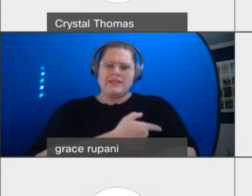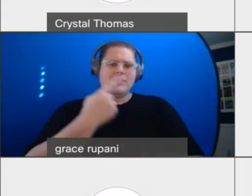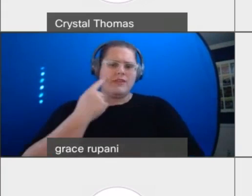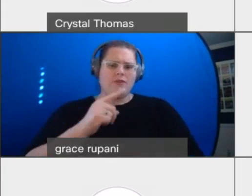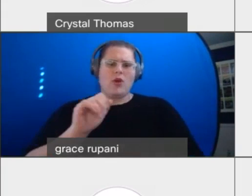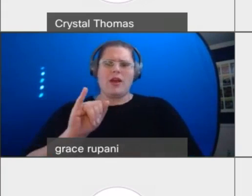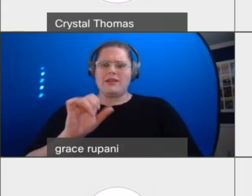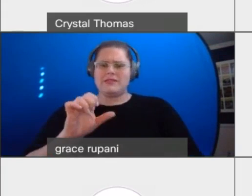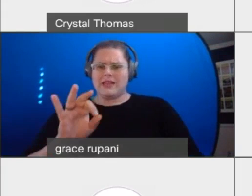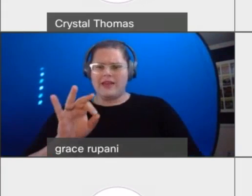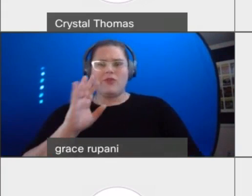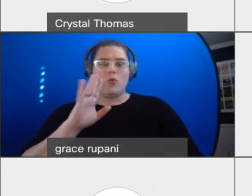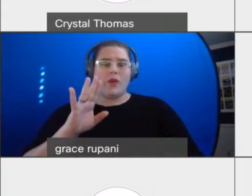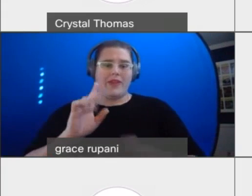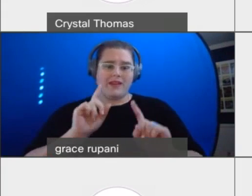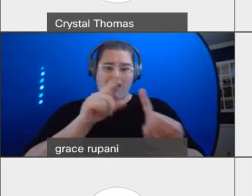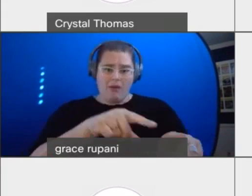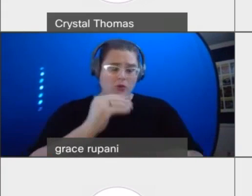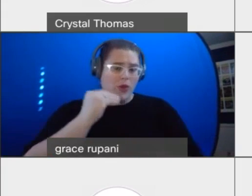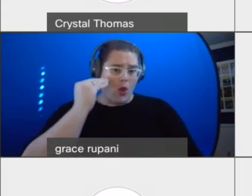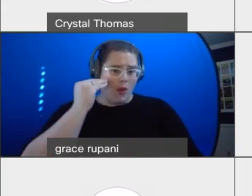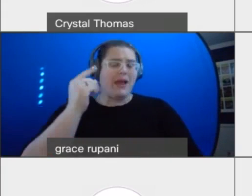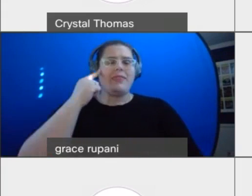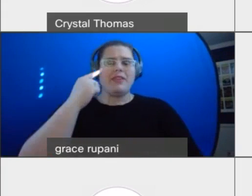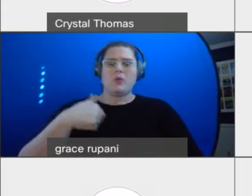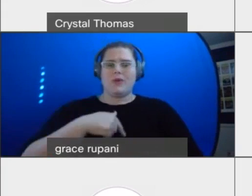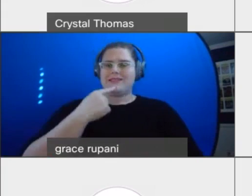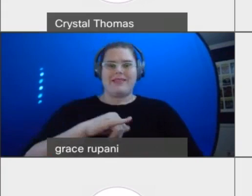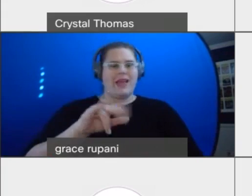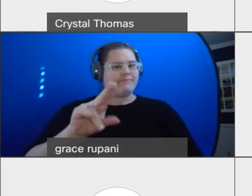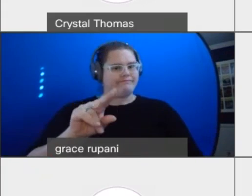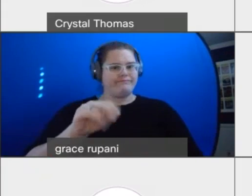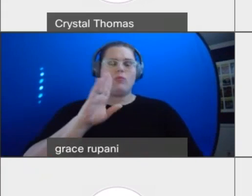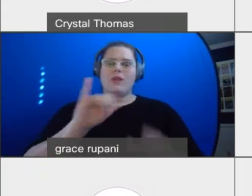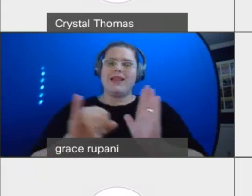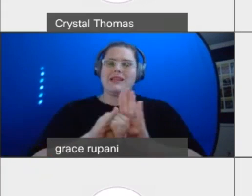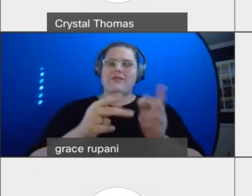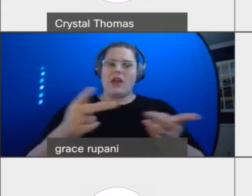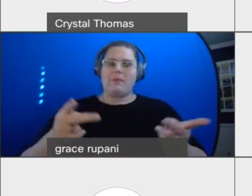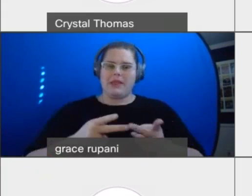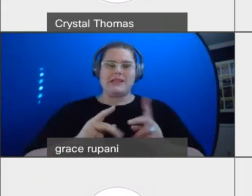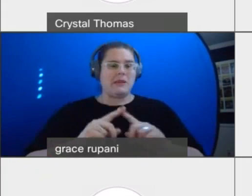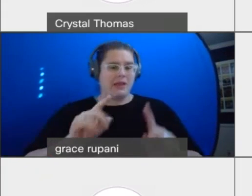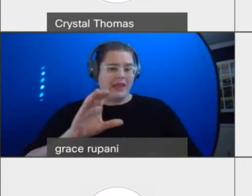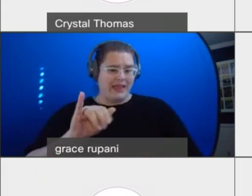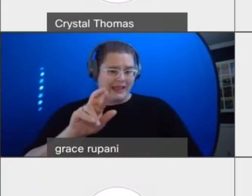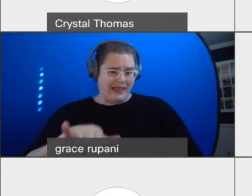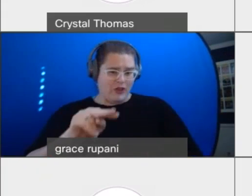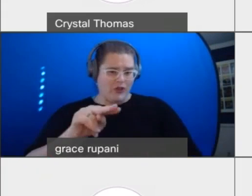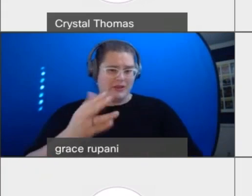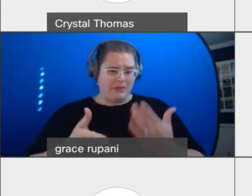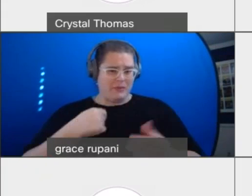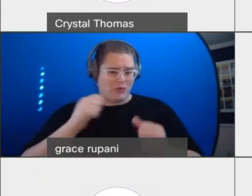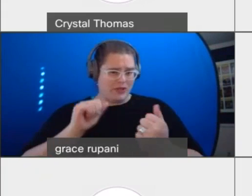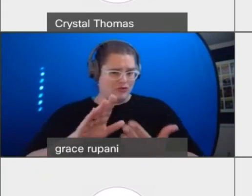will they come to the home? I think what we said is that no, there'll be a place identified, but Karen, perhaps you could address that.